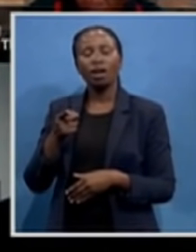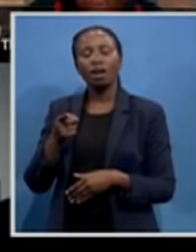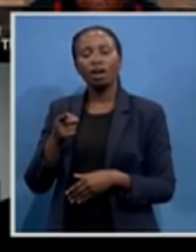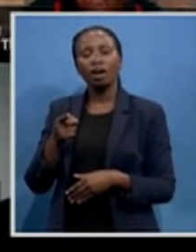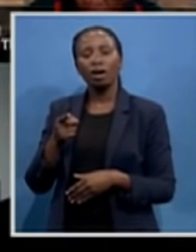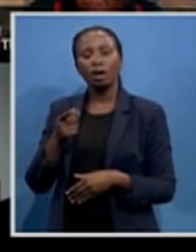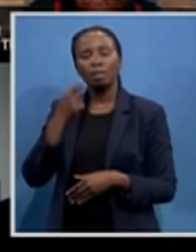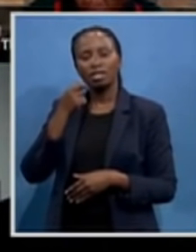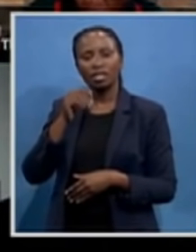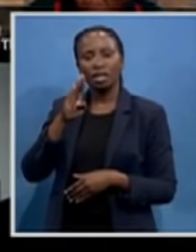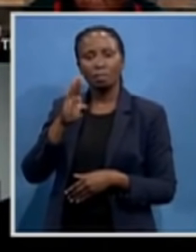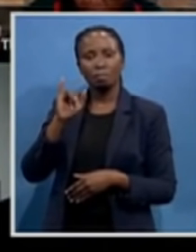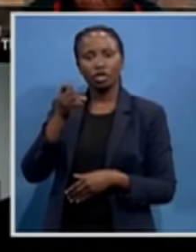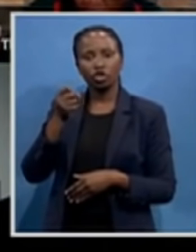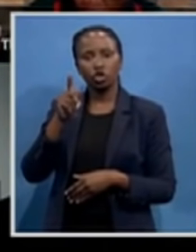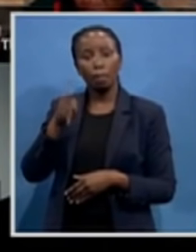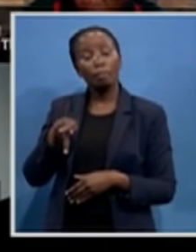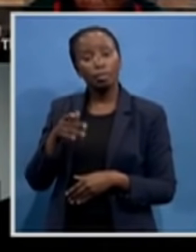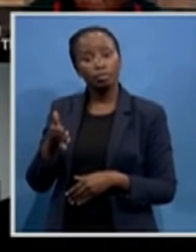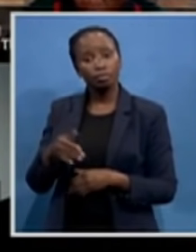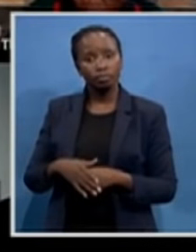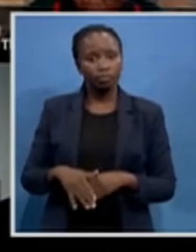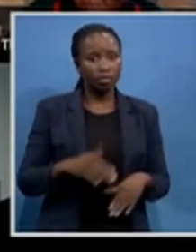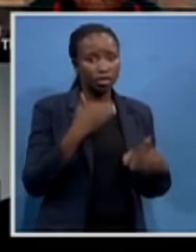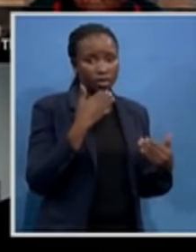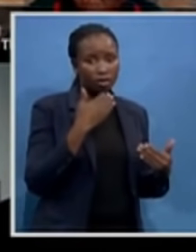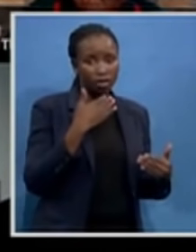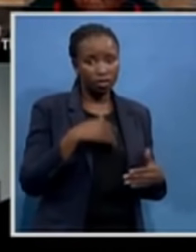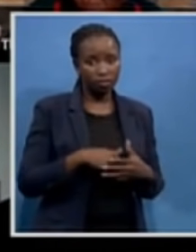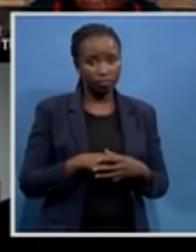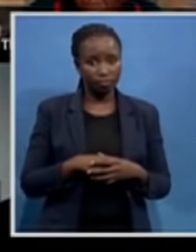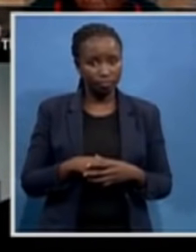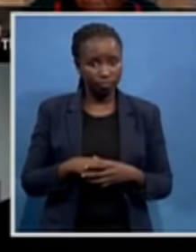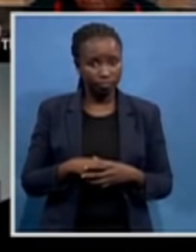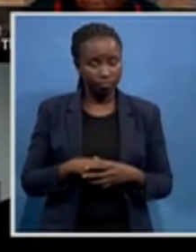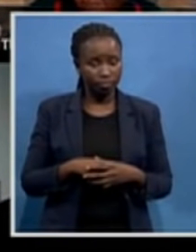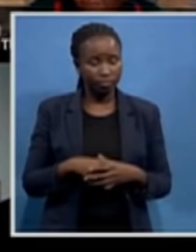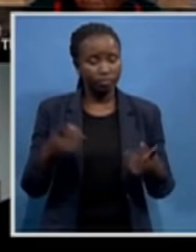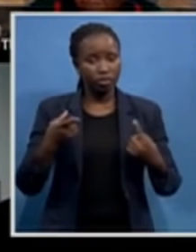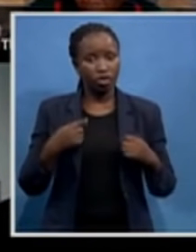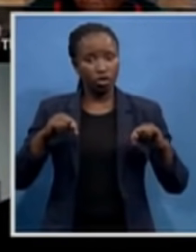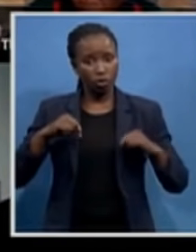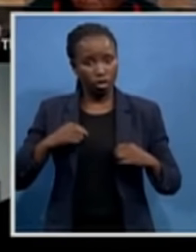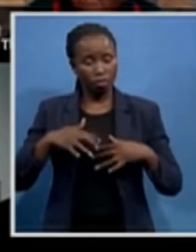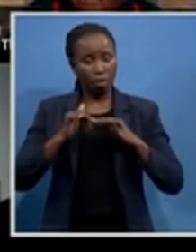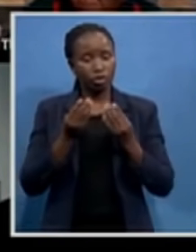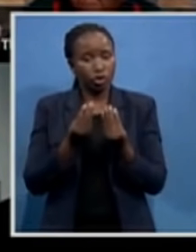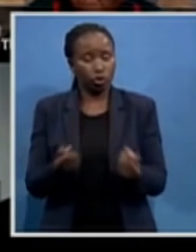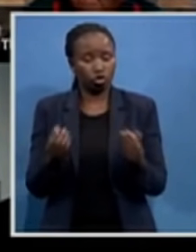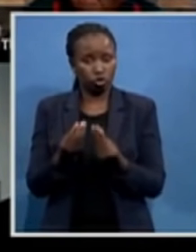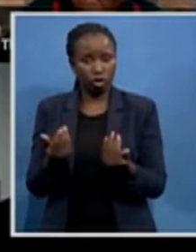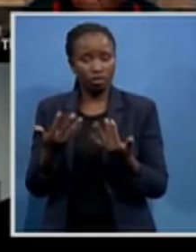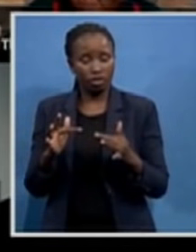Chief Justice. We align ourselves with the submissions made by Mr. Premed. The matter, there's no